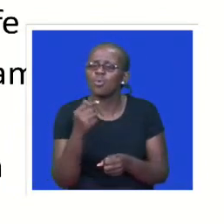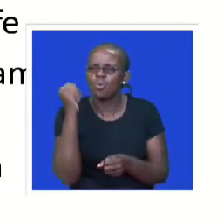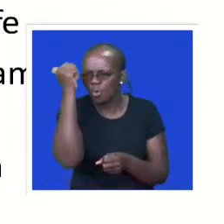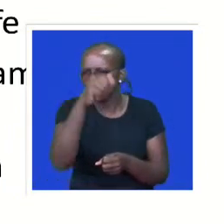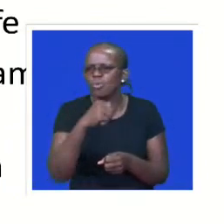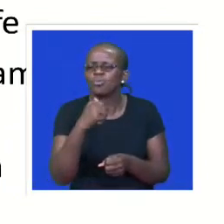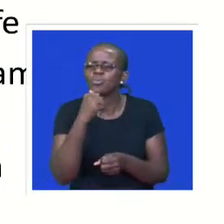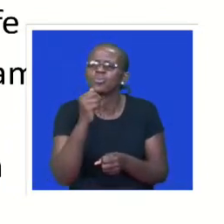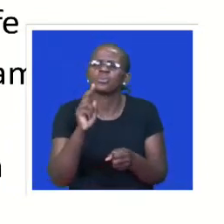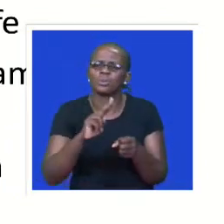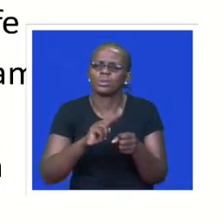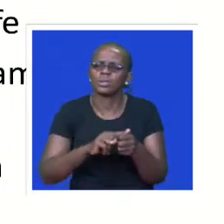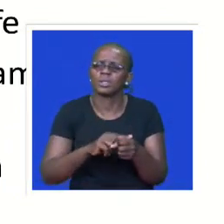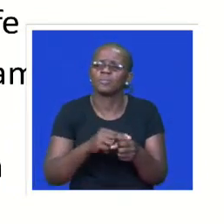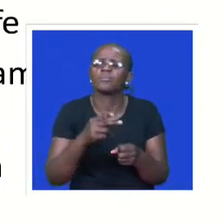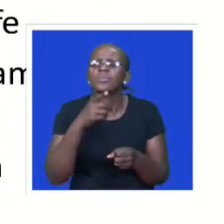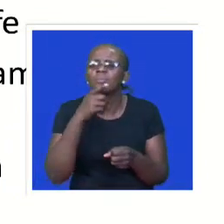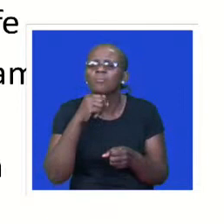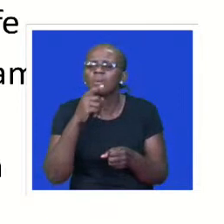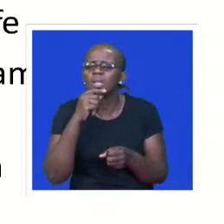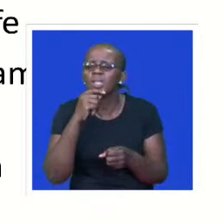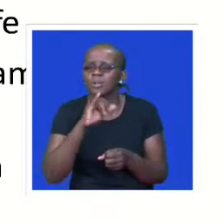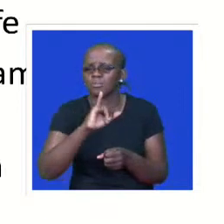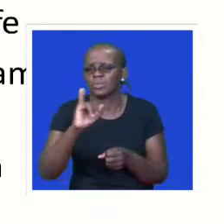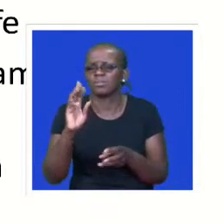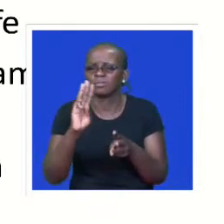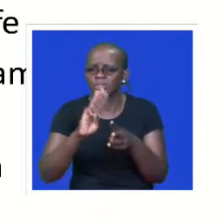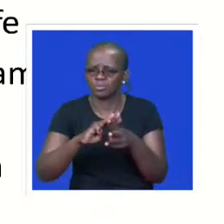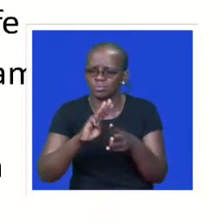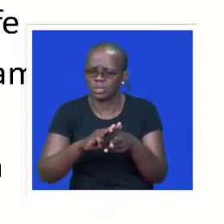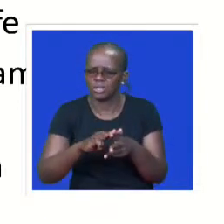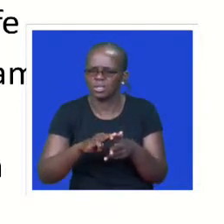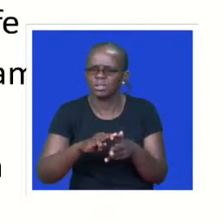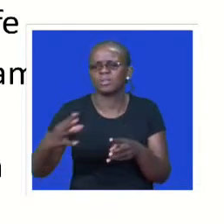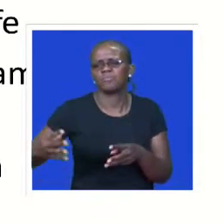will explain the lessons learned from the fall of man.